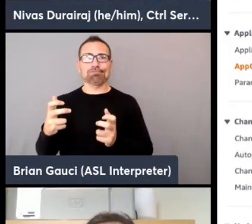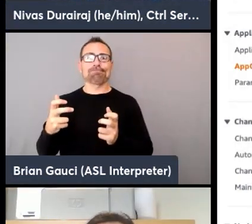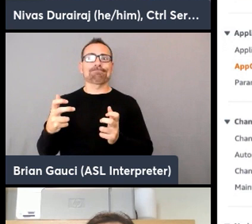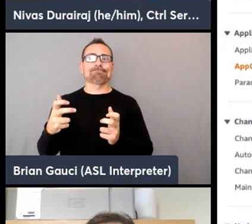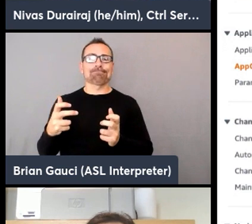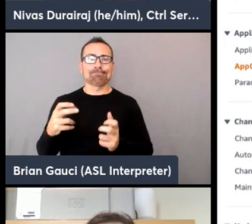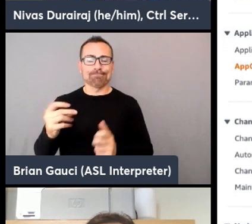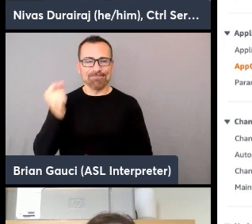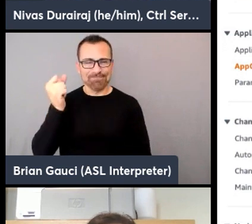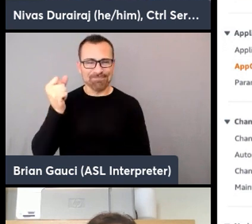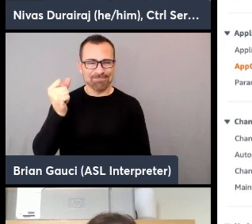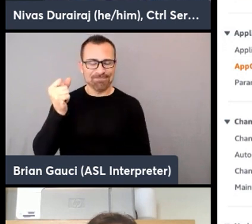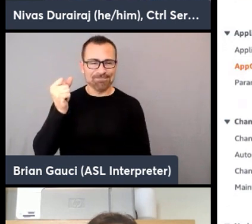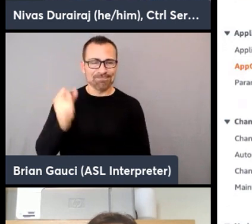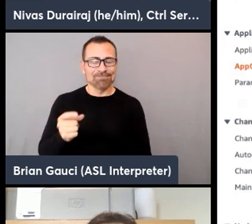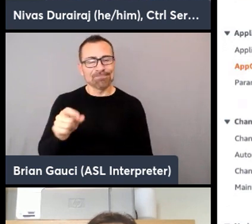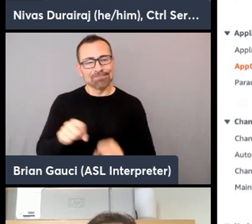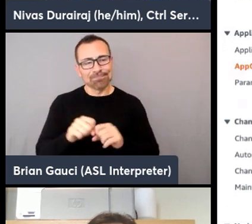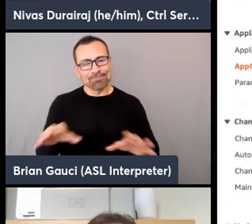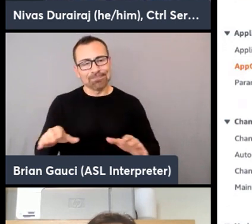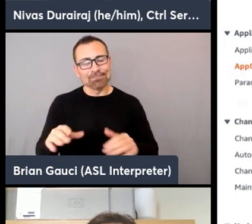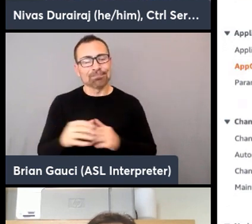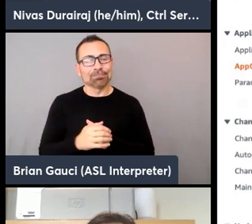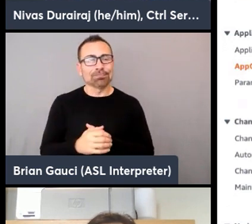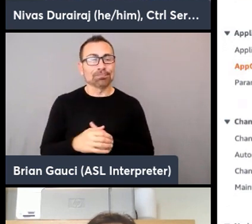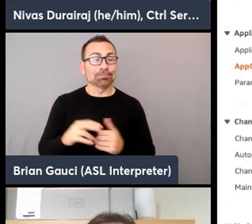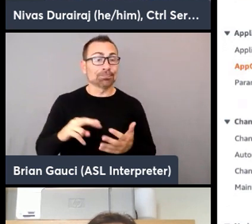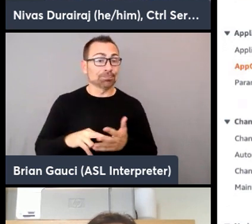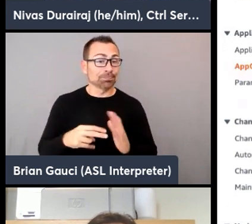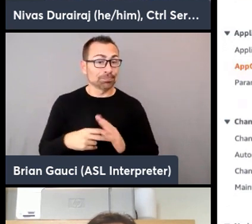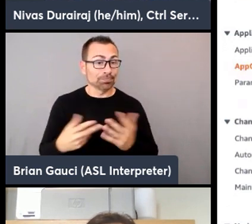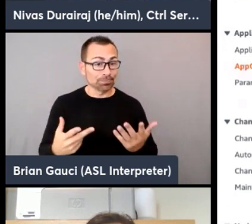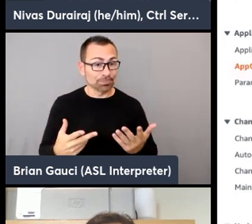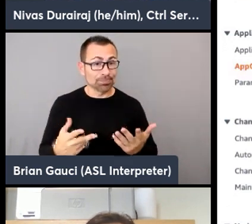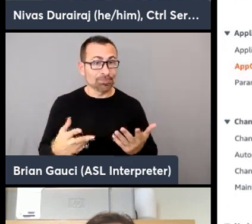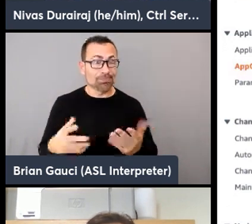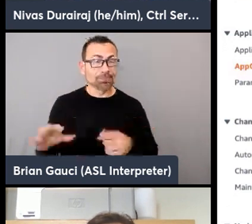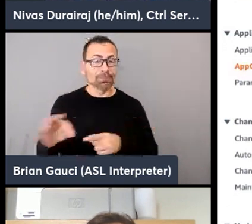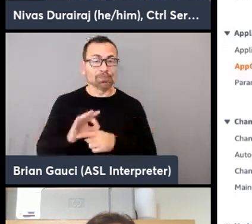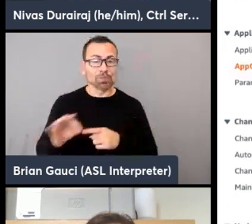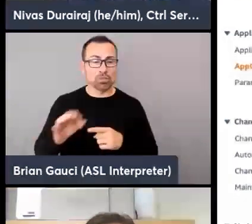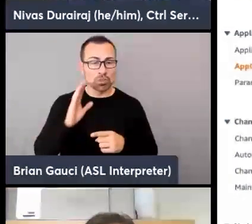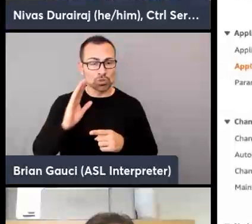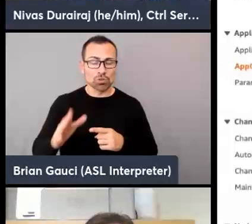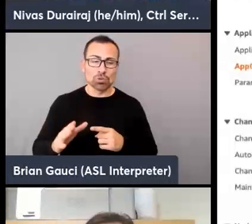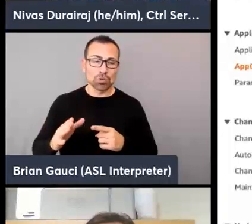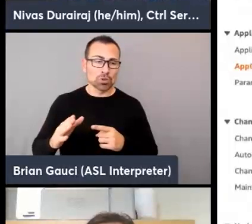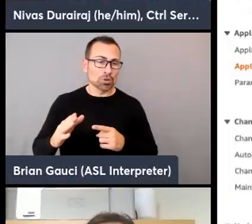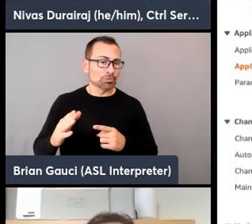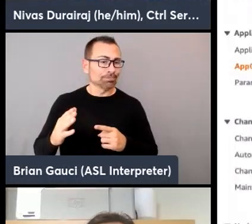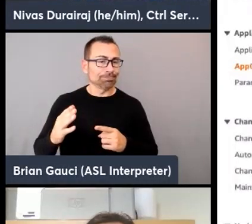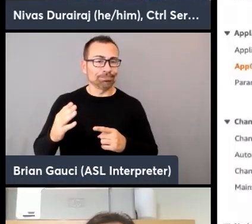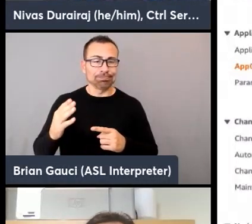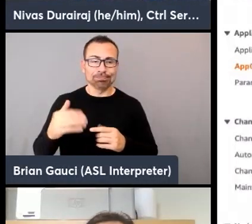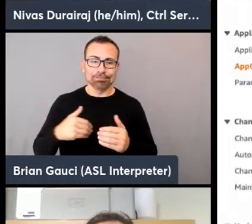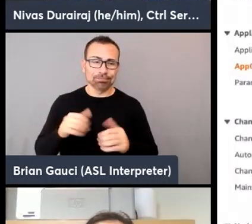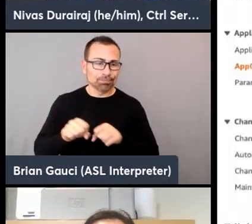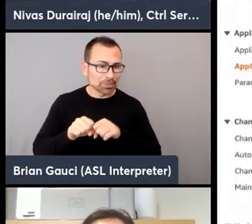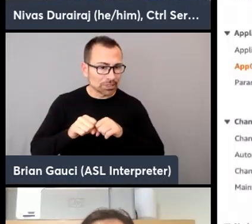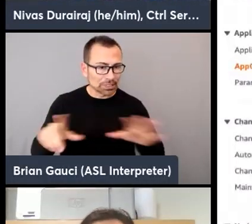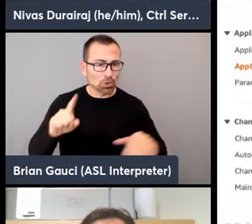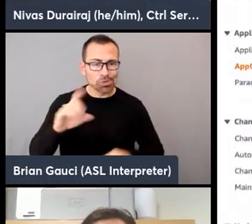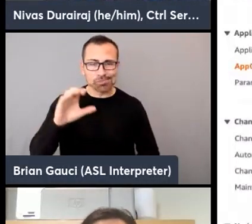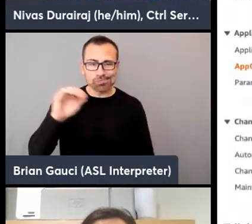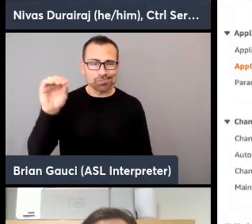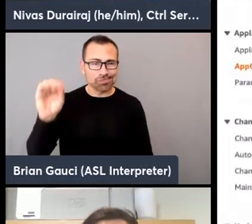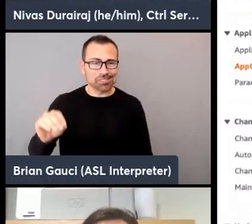this demo, which basically means that the feature will be rolled out at 100% immediately, which